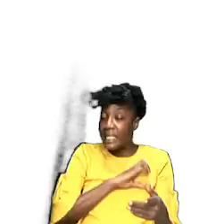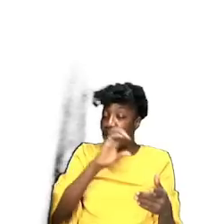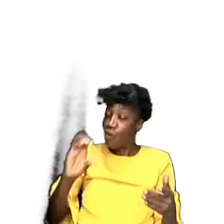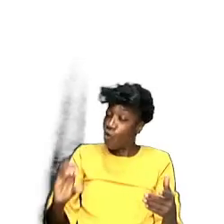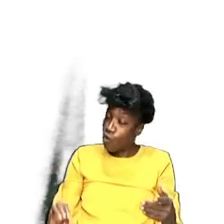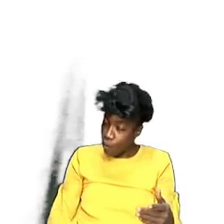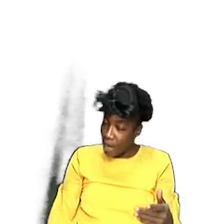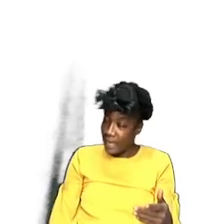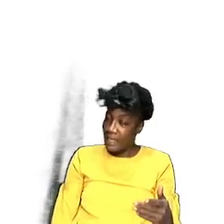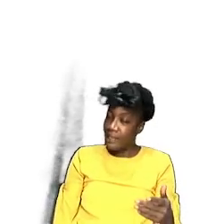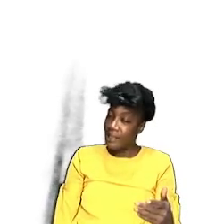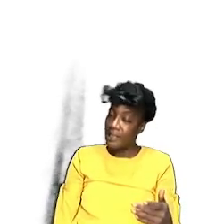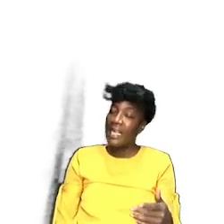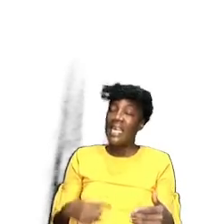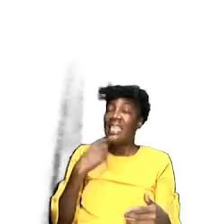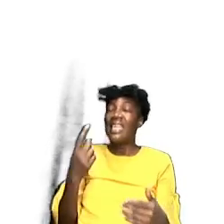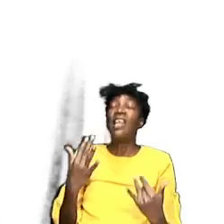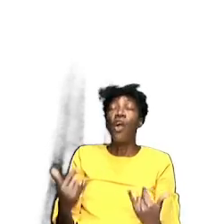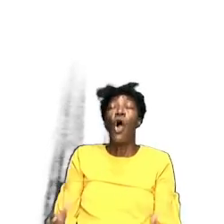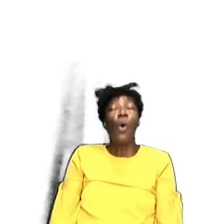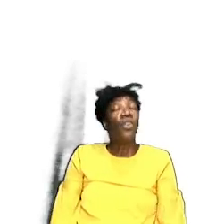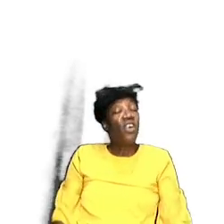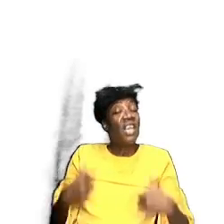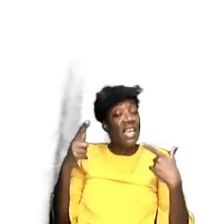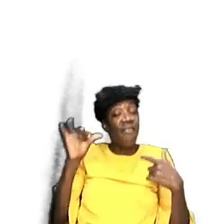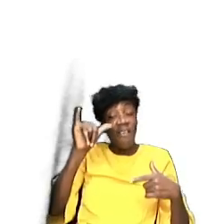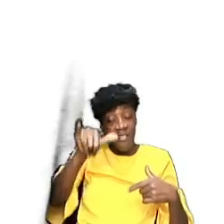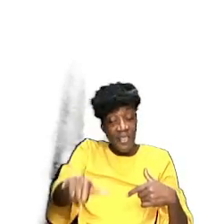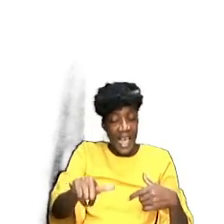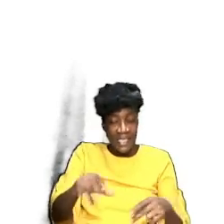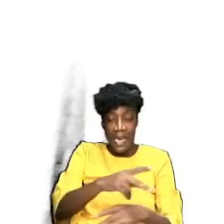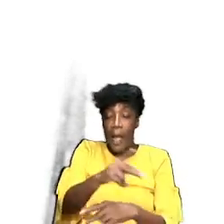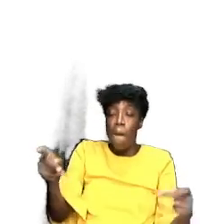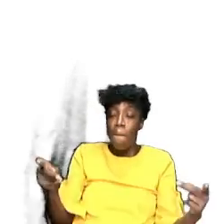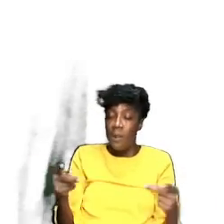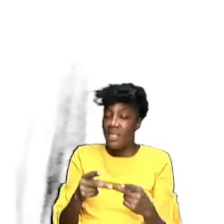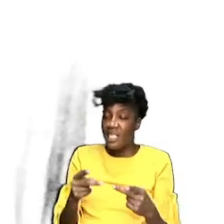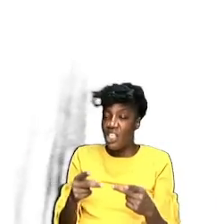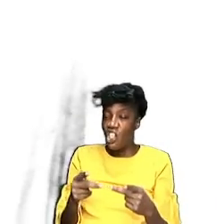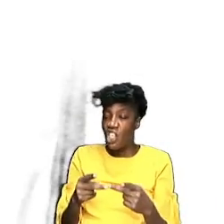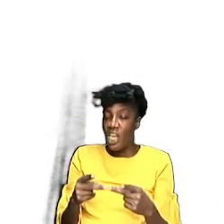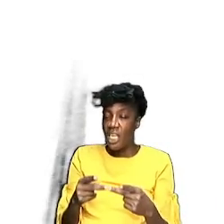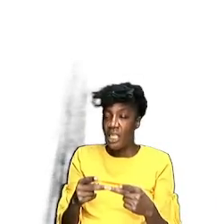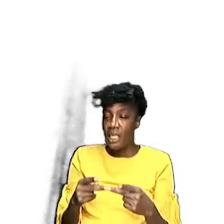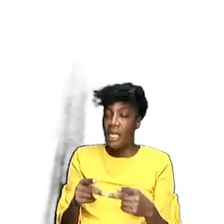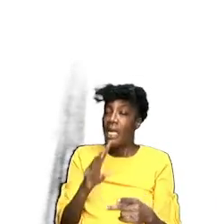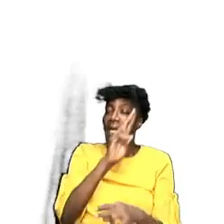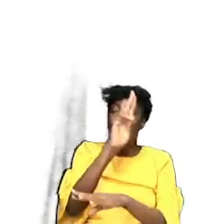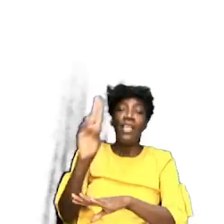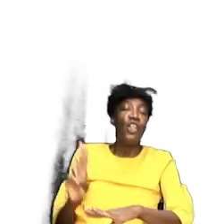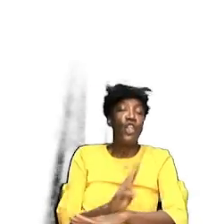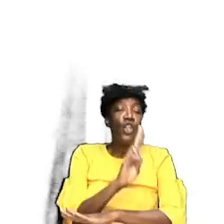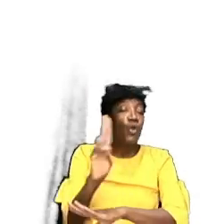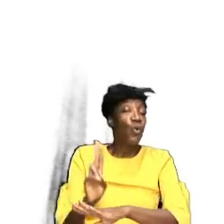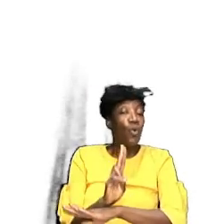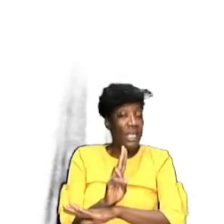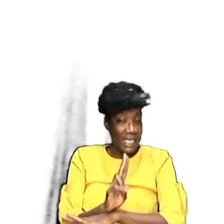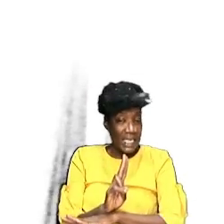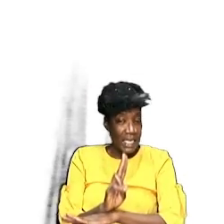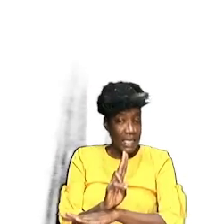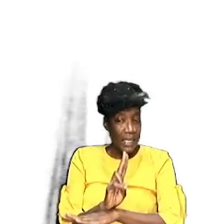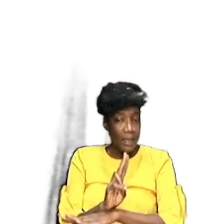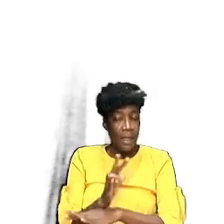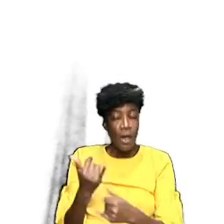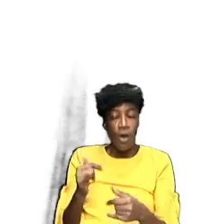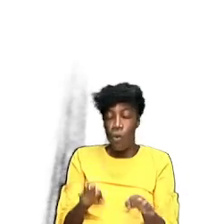it is telling us how we should live out of that position. We should live out of that position in unity. We should live out of that position how